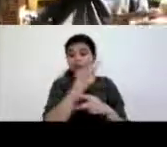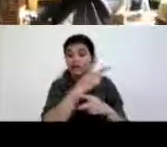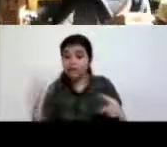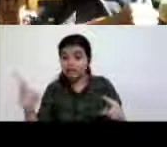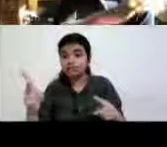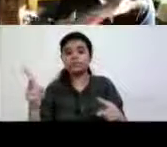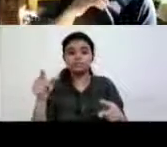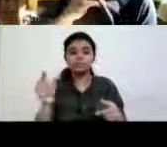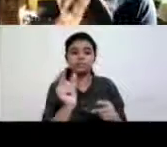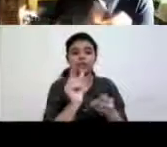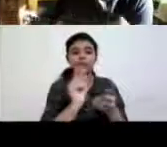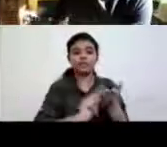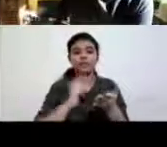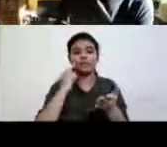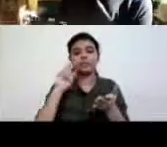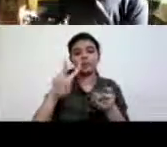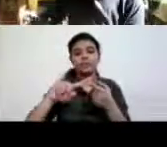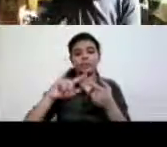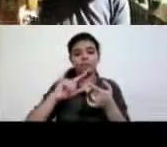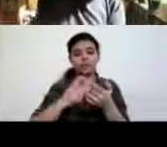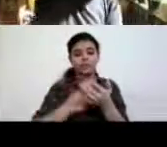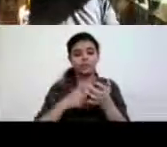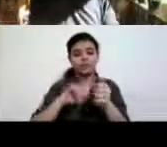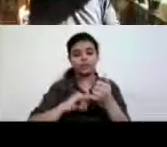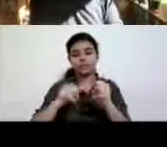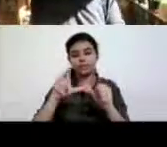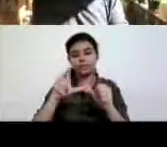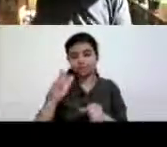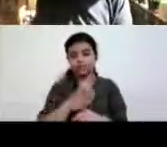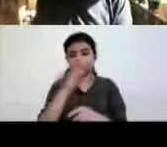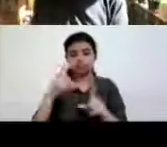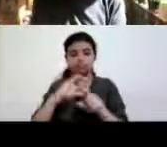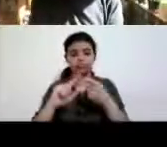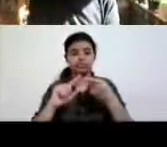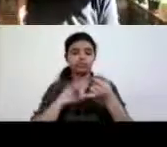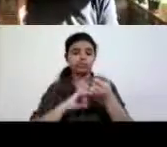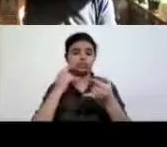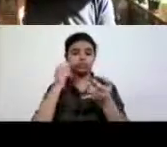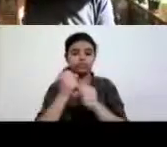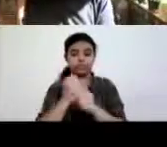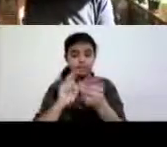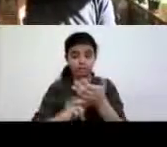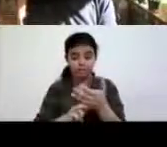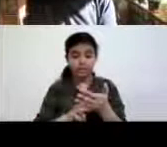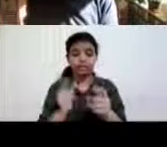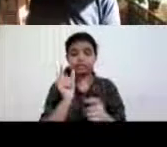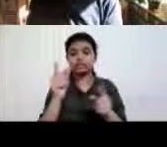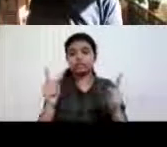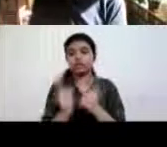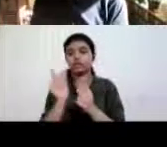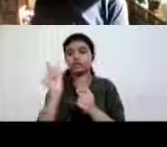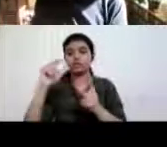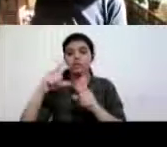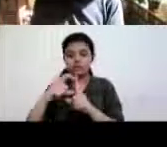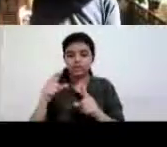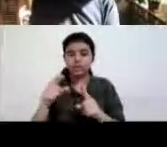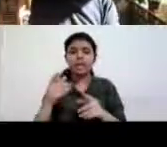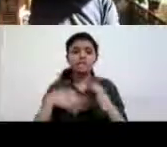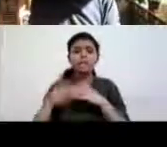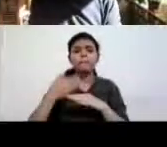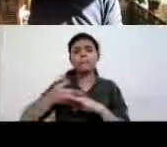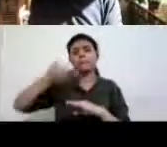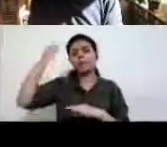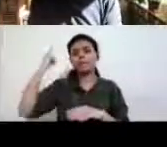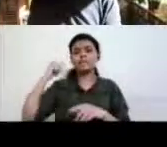concept was like introduced in the 1980s in the US by a person who is called Ron Mace, or was called Ron